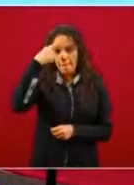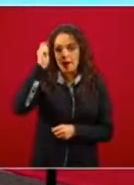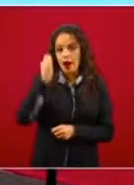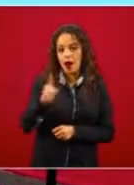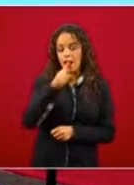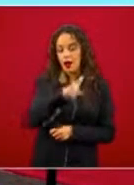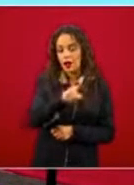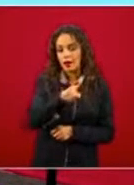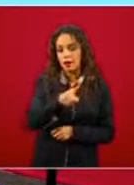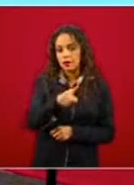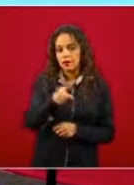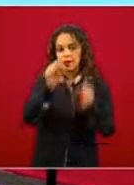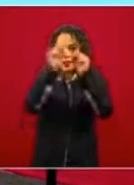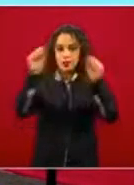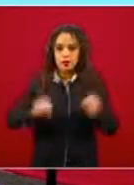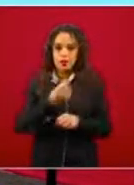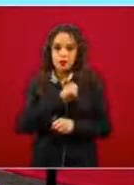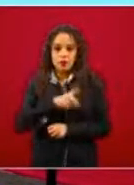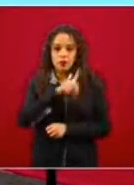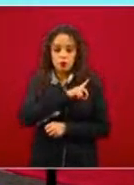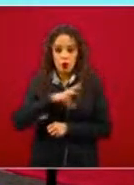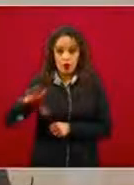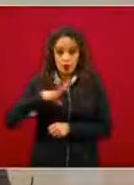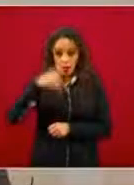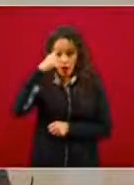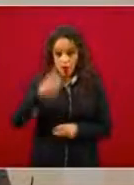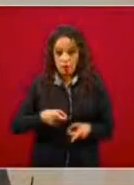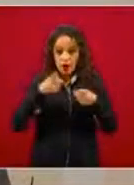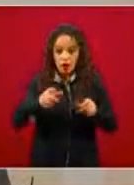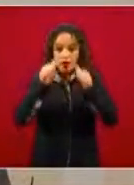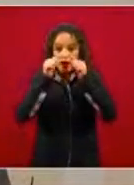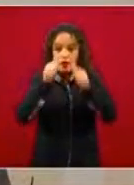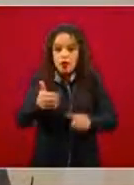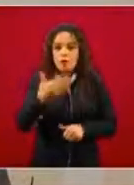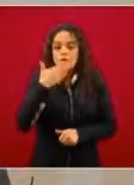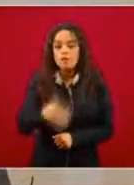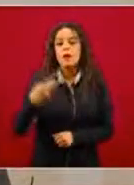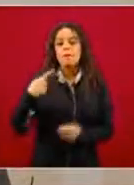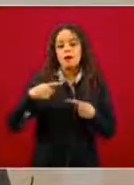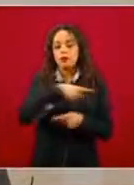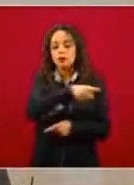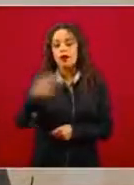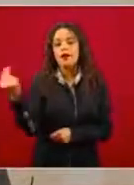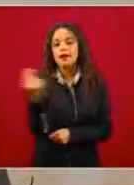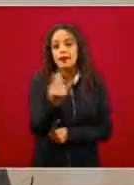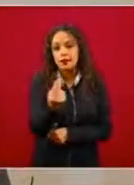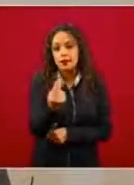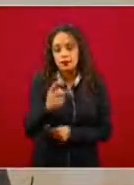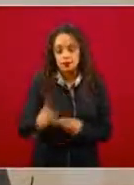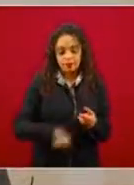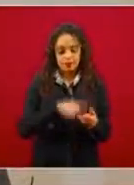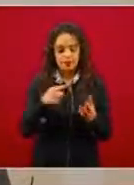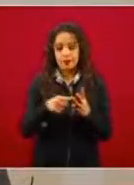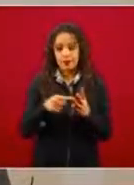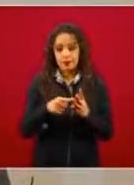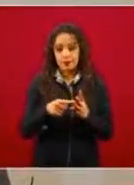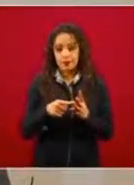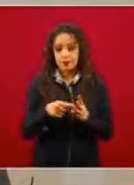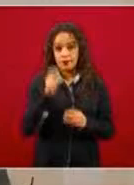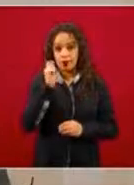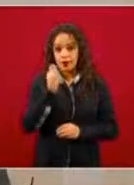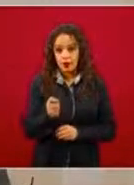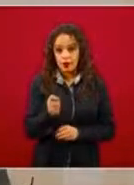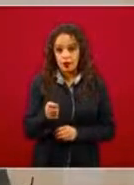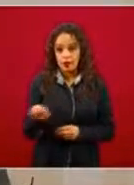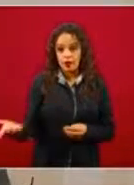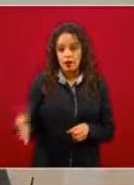challenge to take action on it because it represents what is the availability for our healthcare system to take care